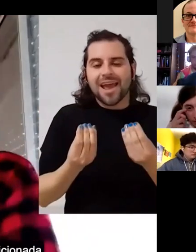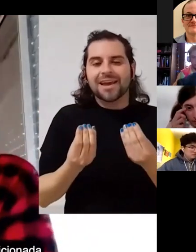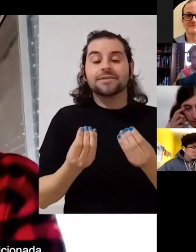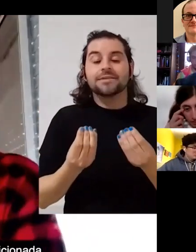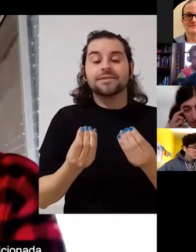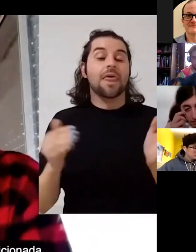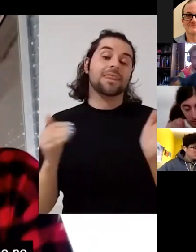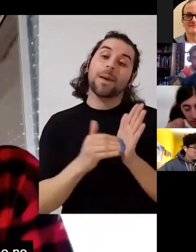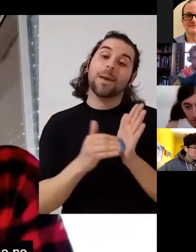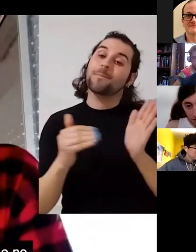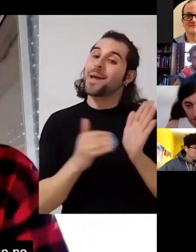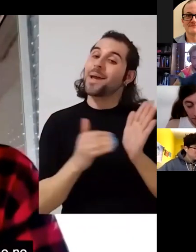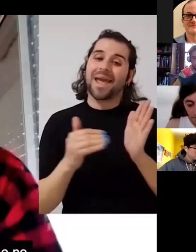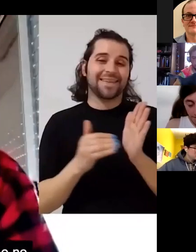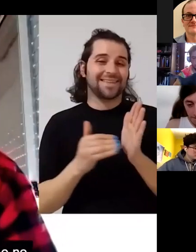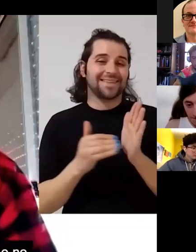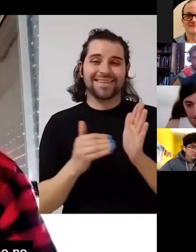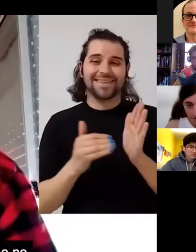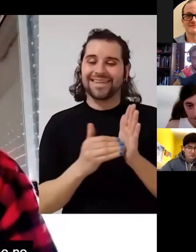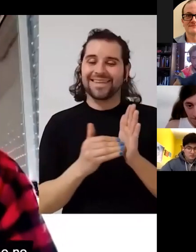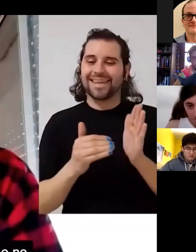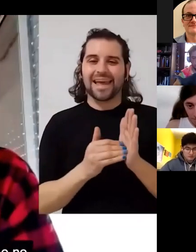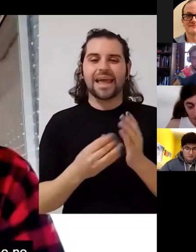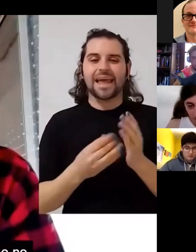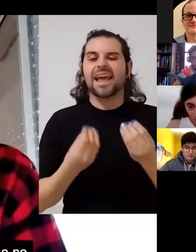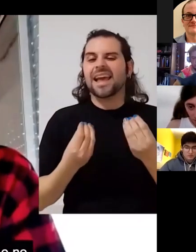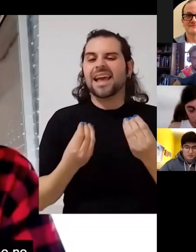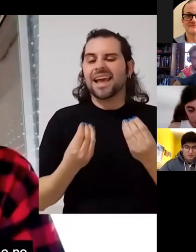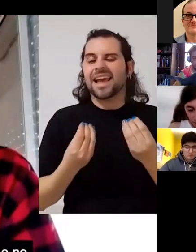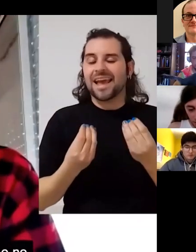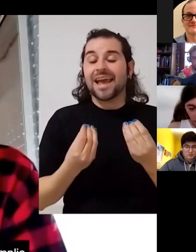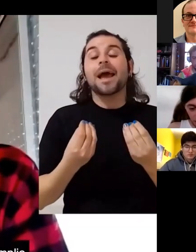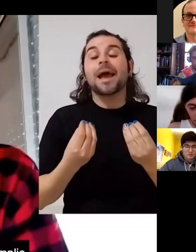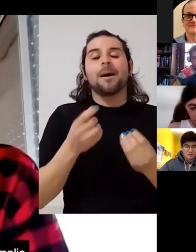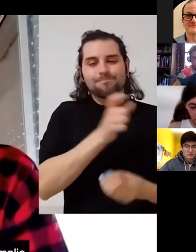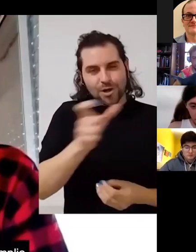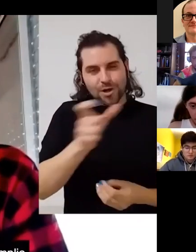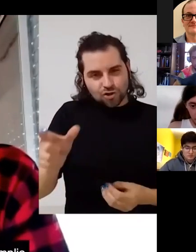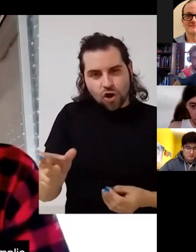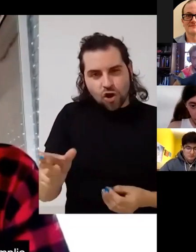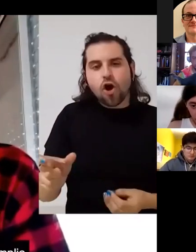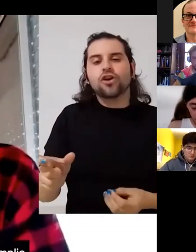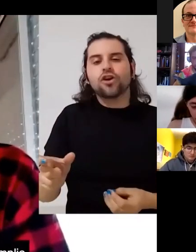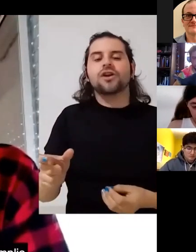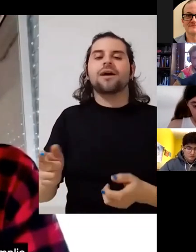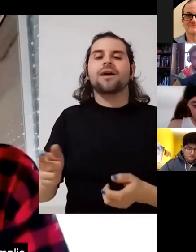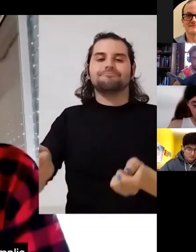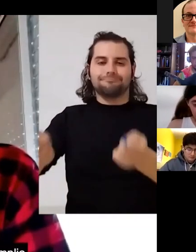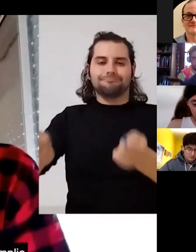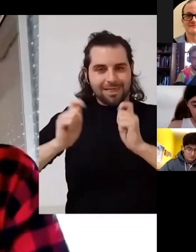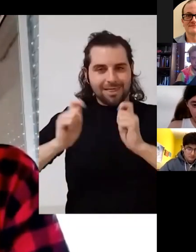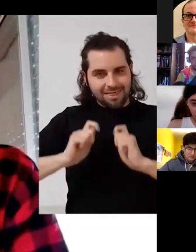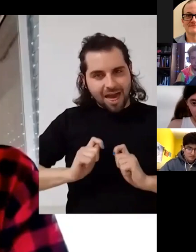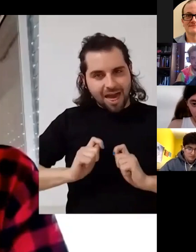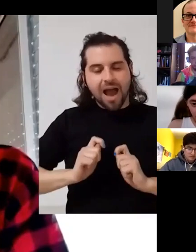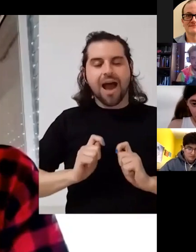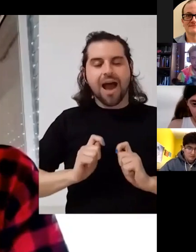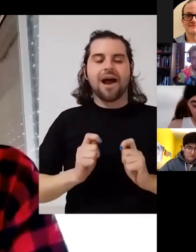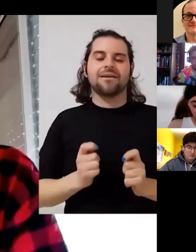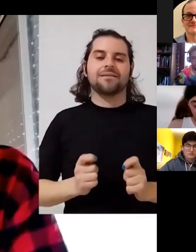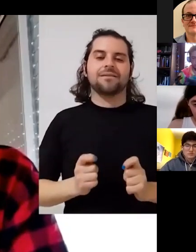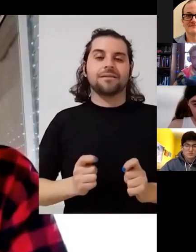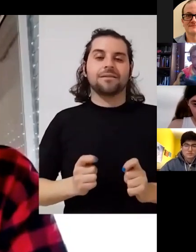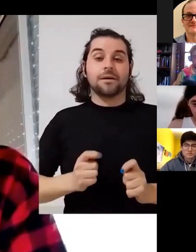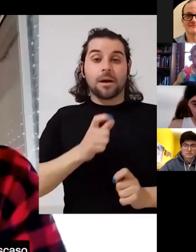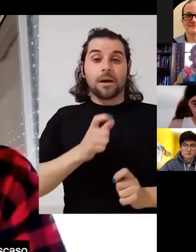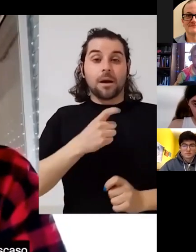comprehensive health will always be conditioned by This way that we are able or not